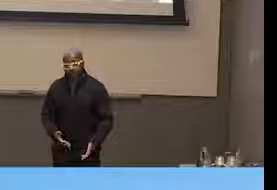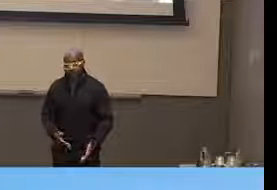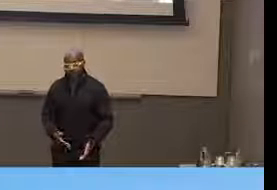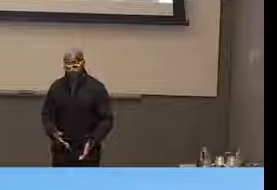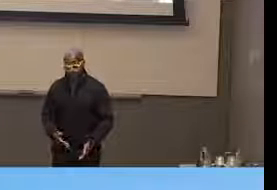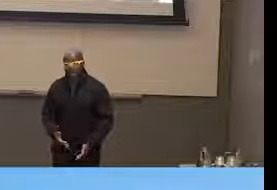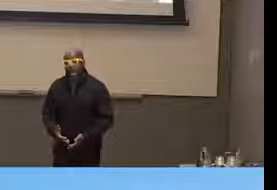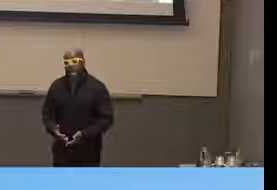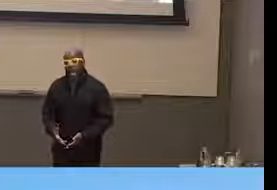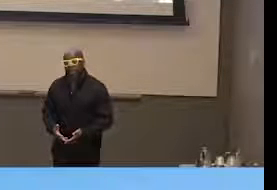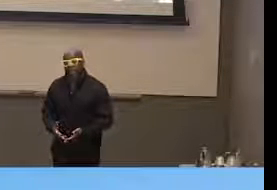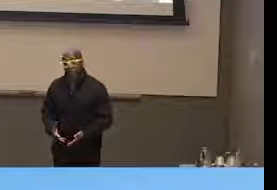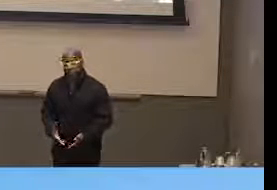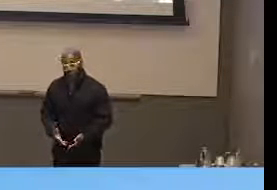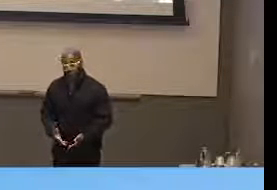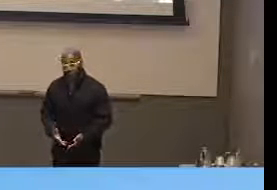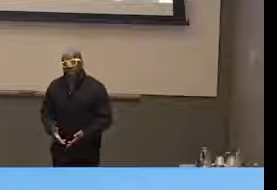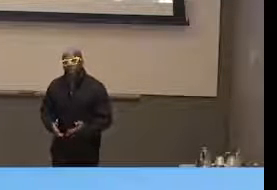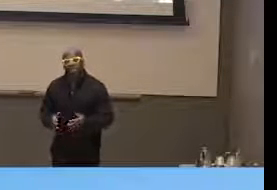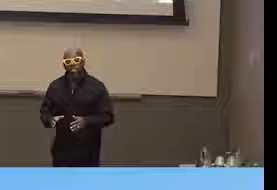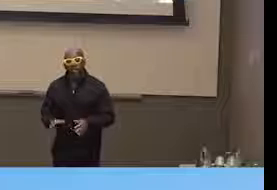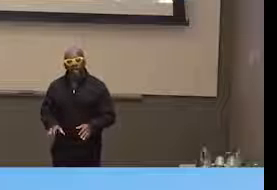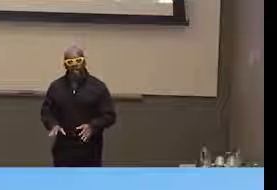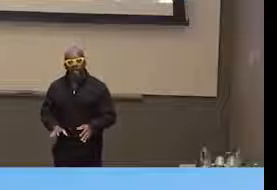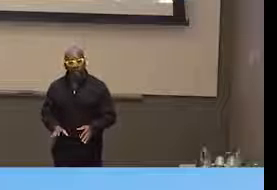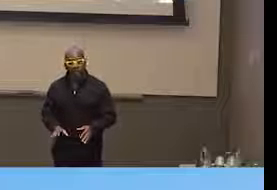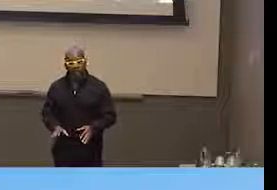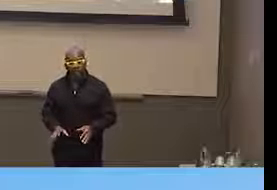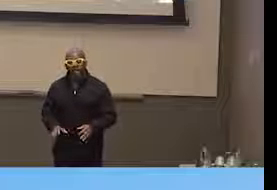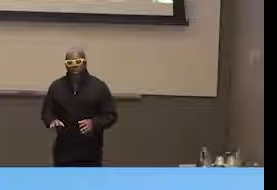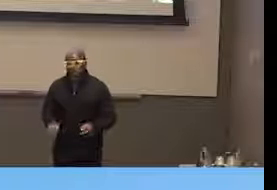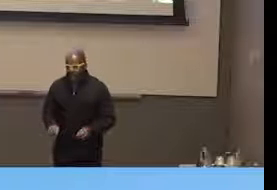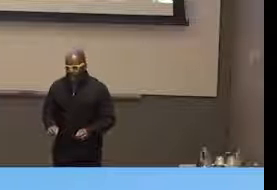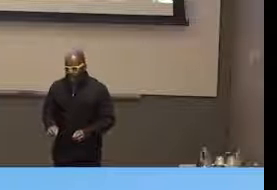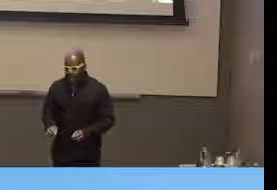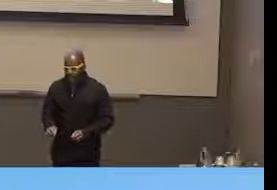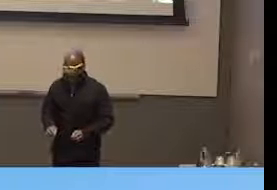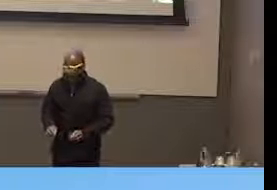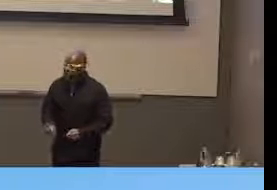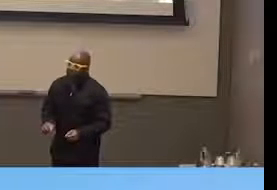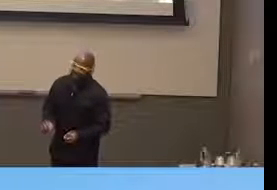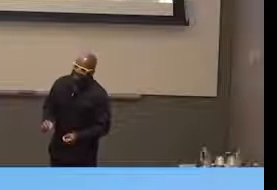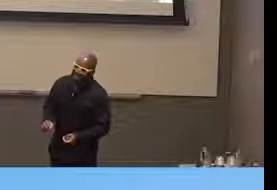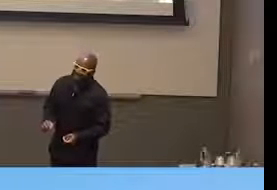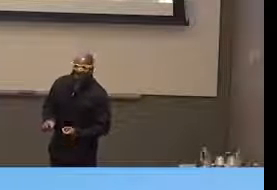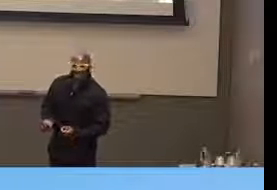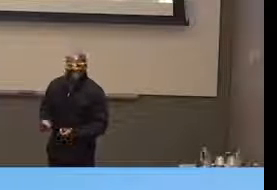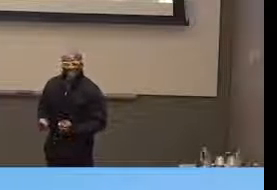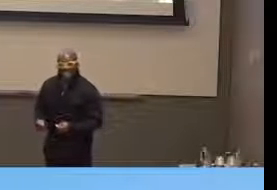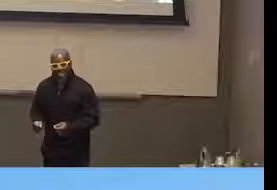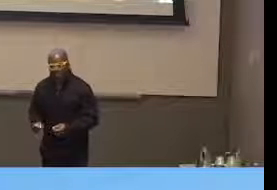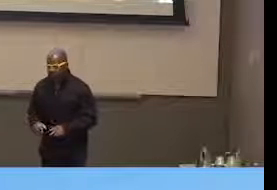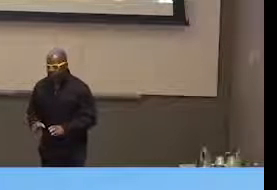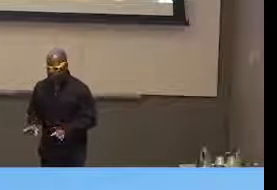in wealthier neighborhoods have outdoor cats. This is my daily PSA to y'all. Keep your cat indoors. Why?